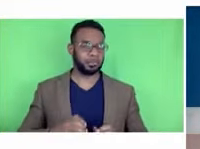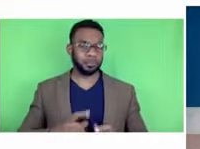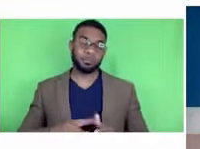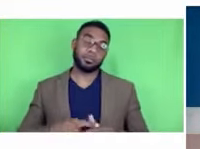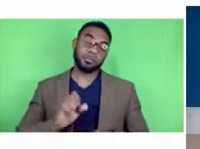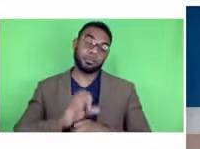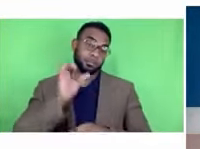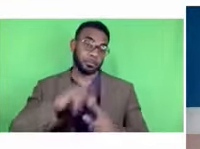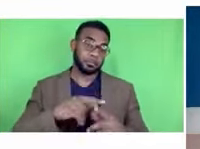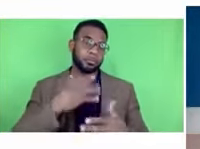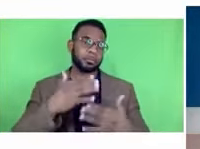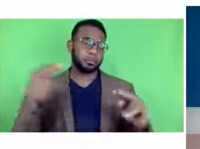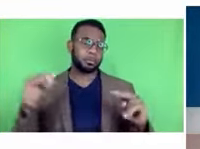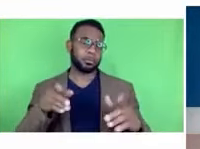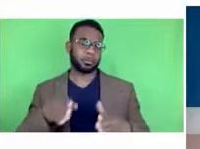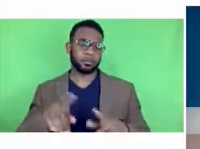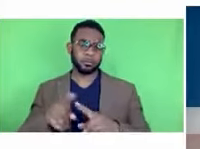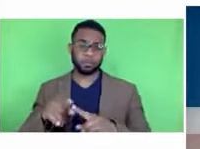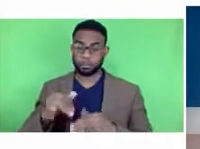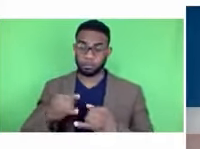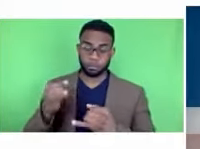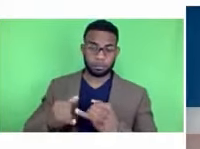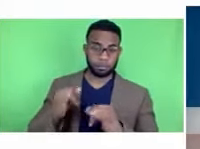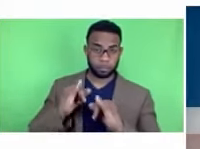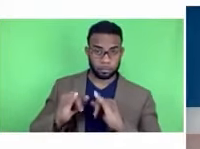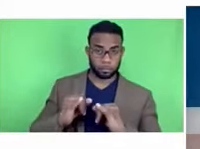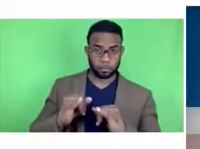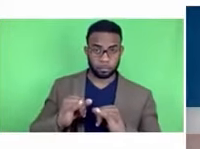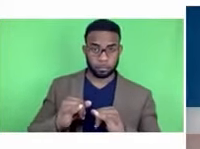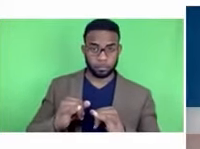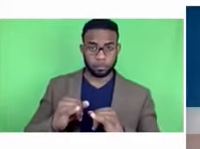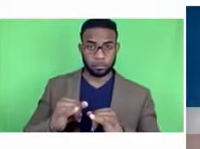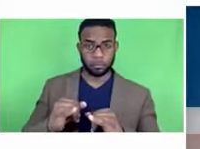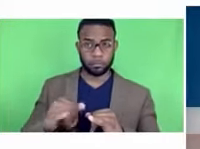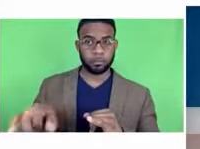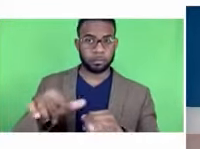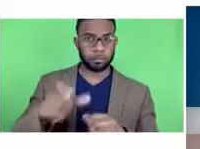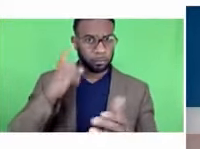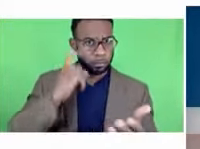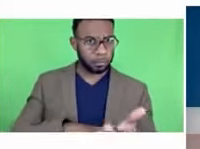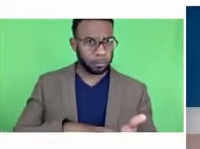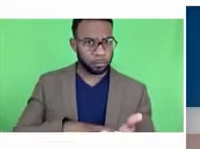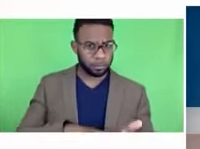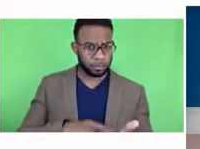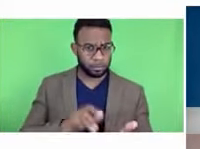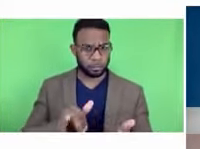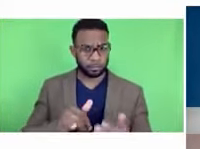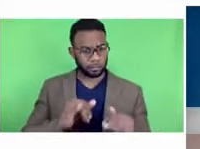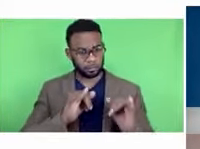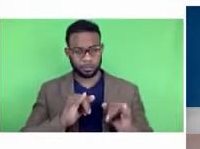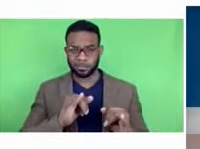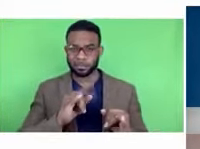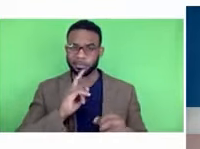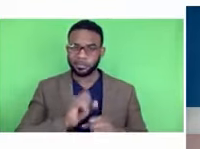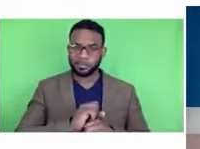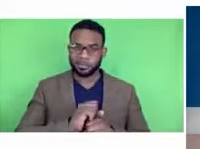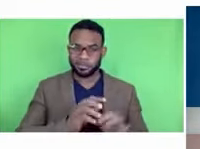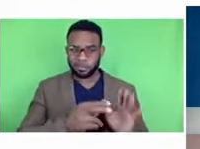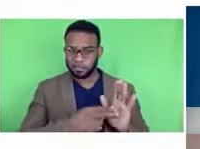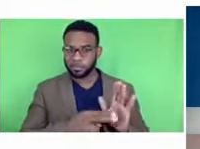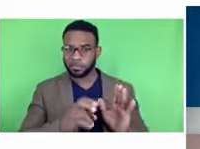seeker to kind of look at it this way as well. At the end of the interview, they should recognize that an interview is actually reflective